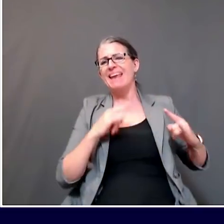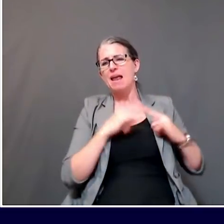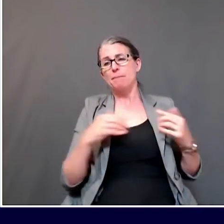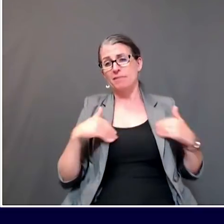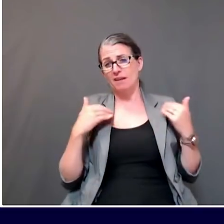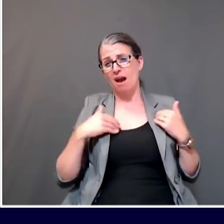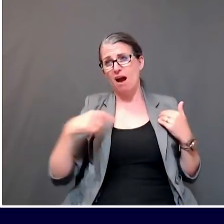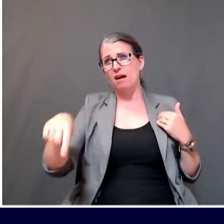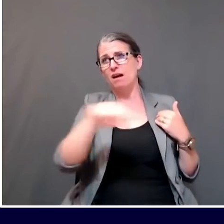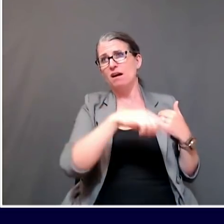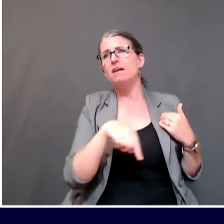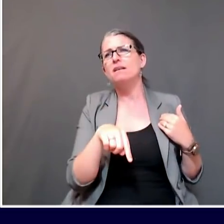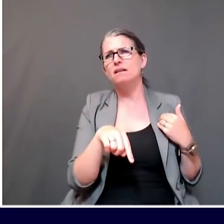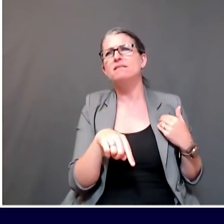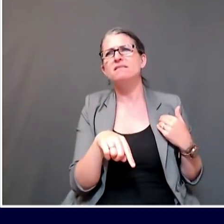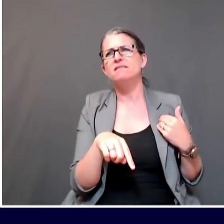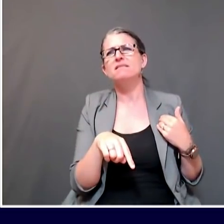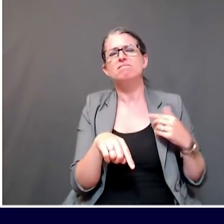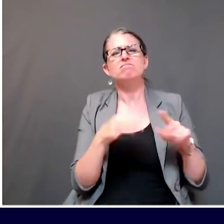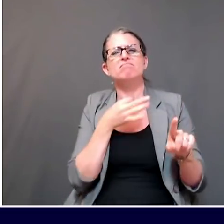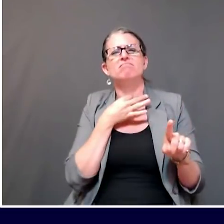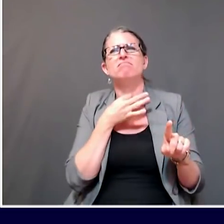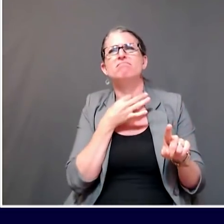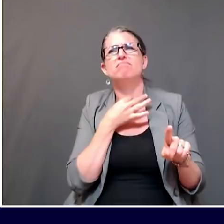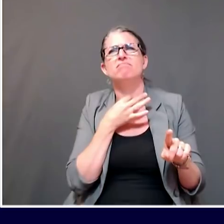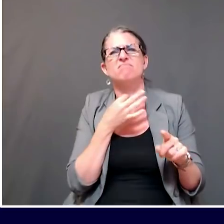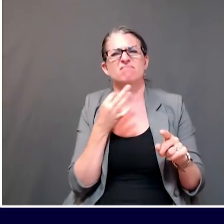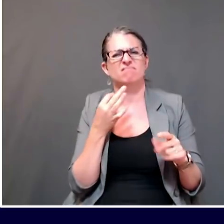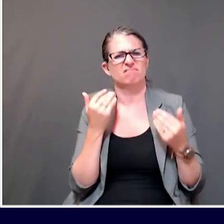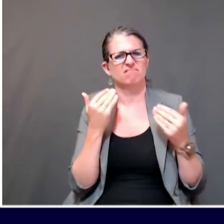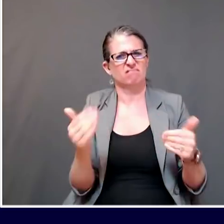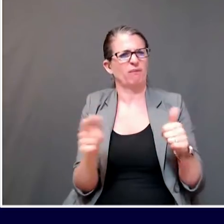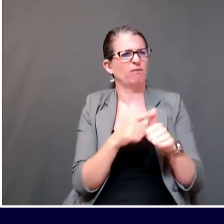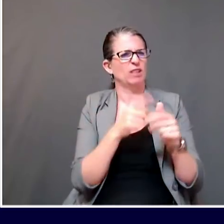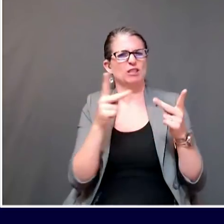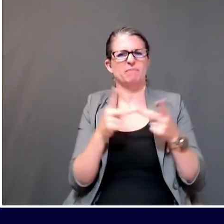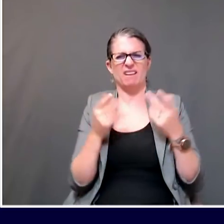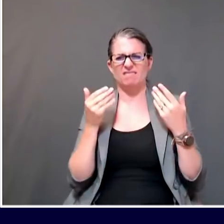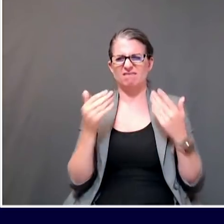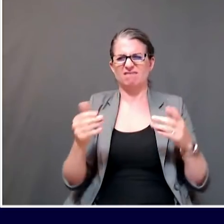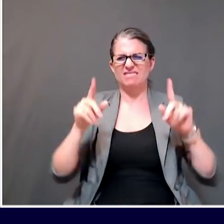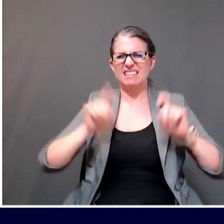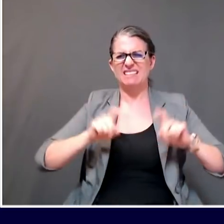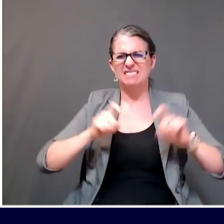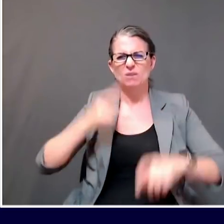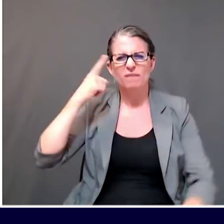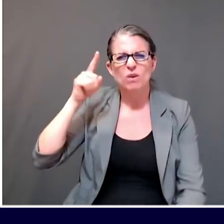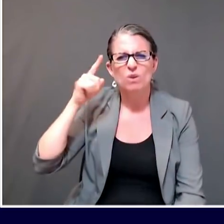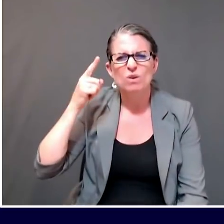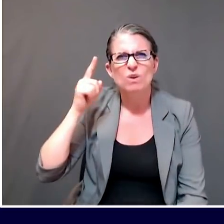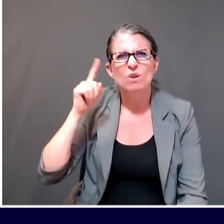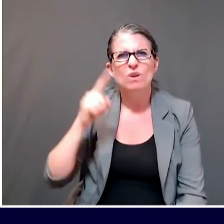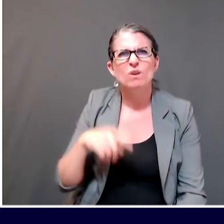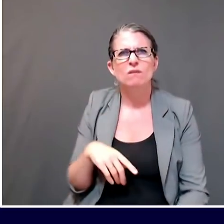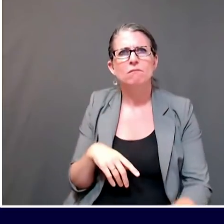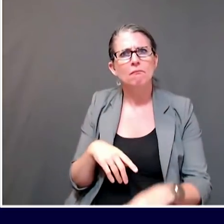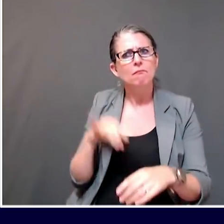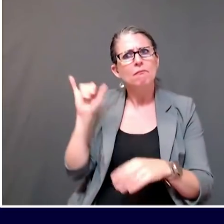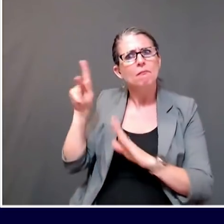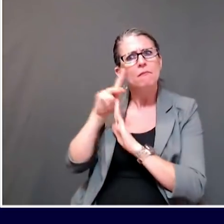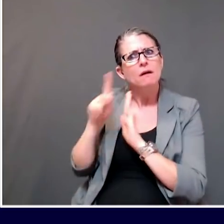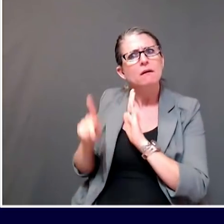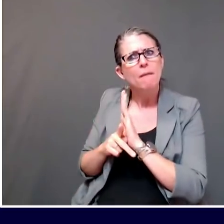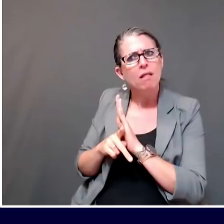testing these people, like from the start? Yes, it was their standard protocol per the camp and their medical